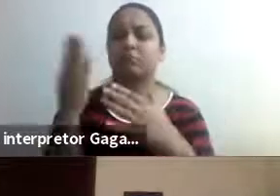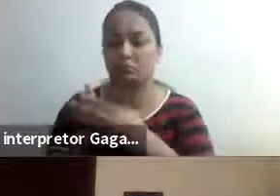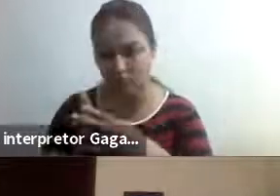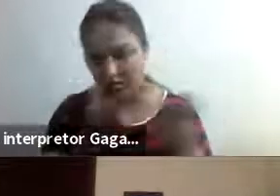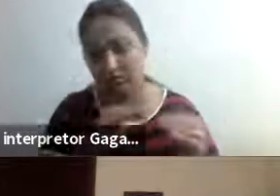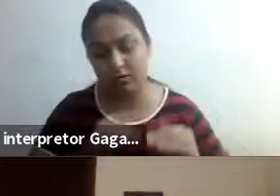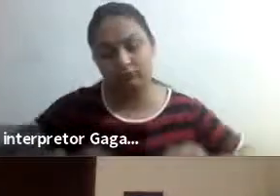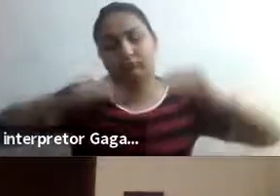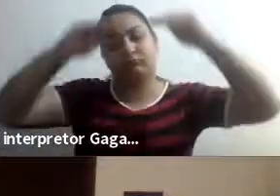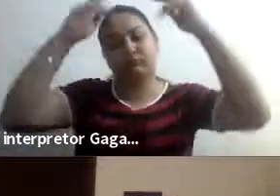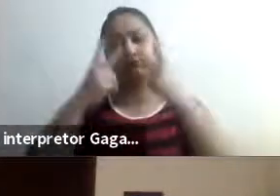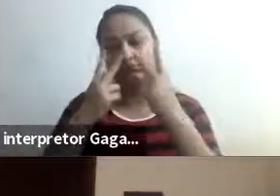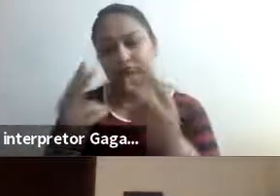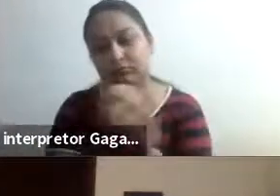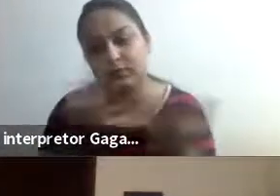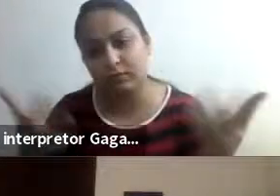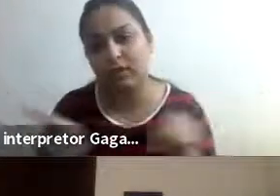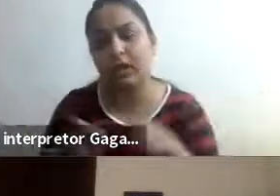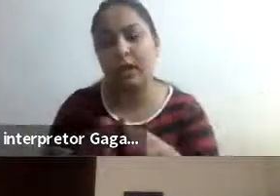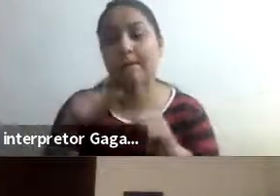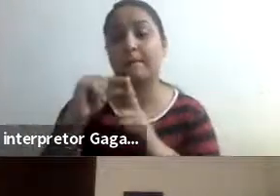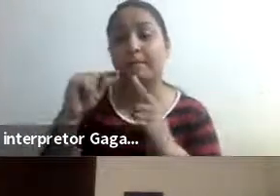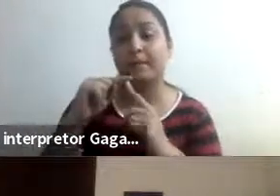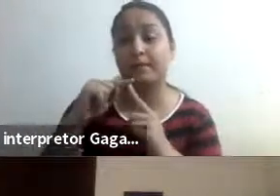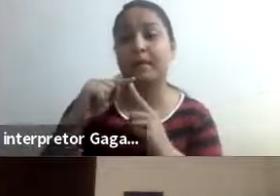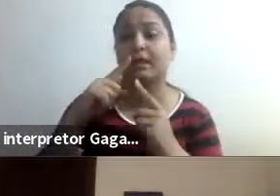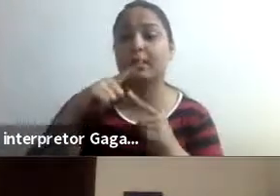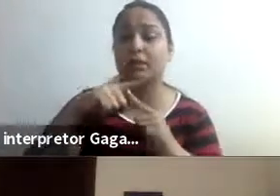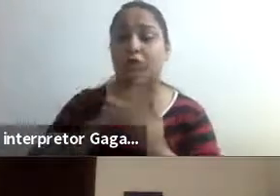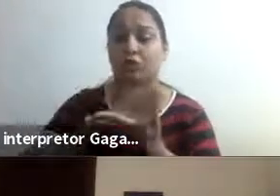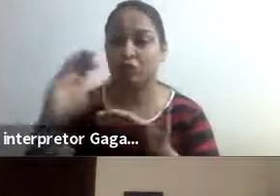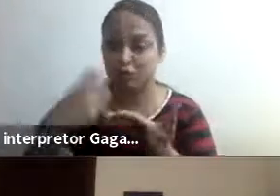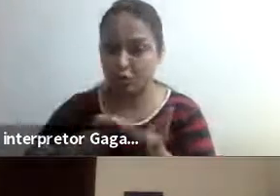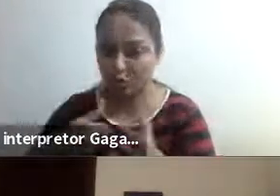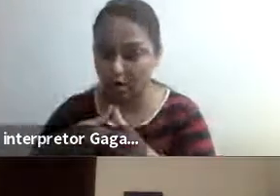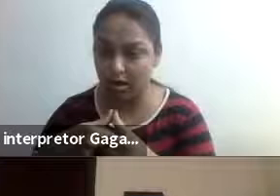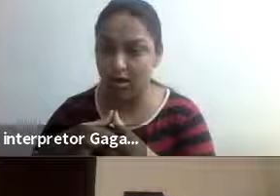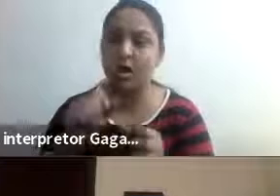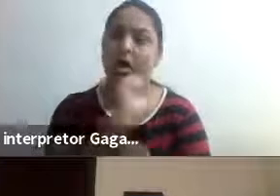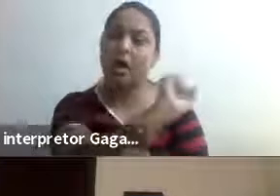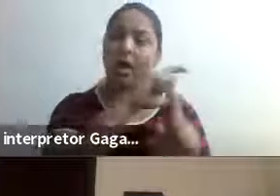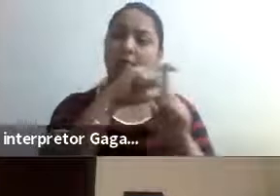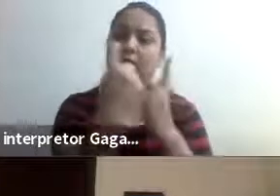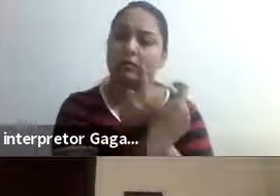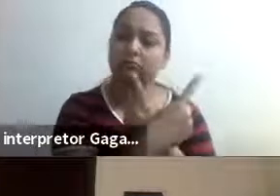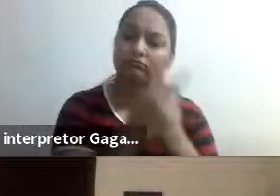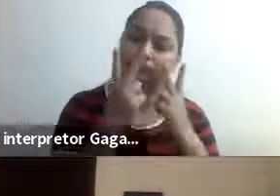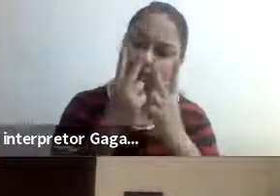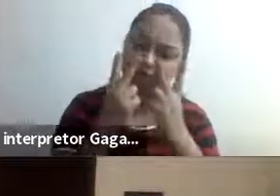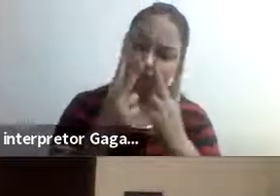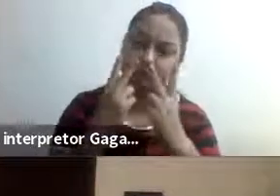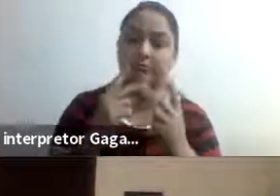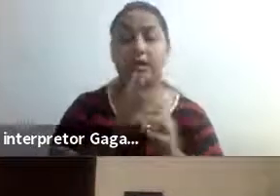something that is known as the Pithora tradition. Now, the Bhil uh, give a great